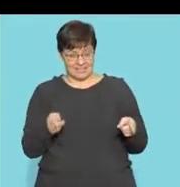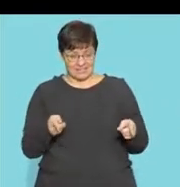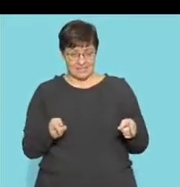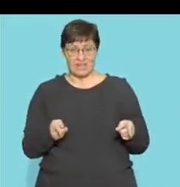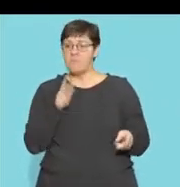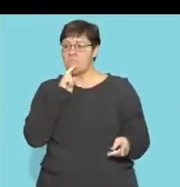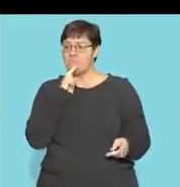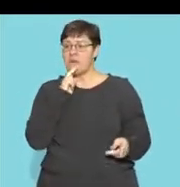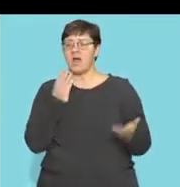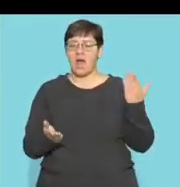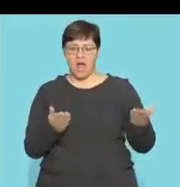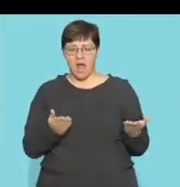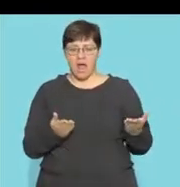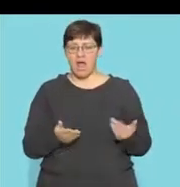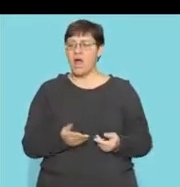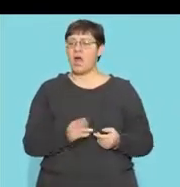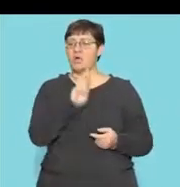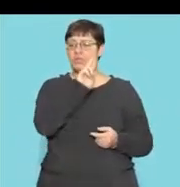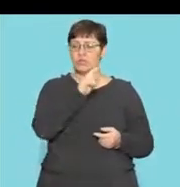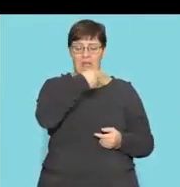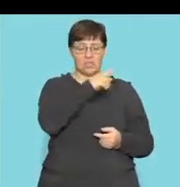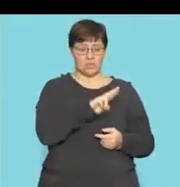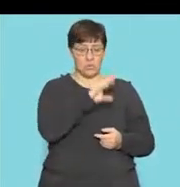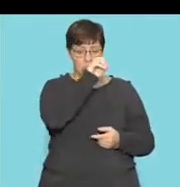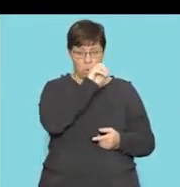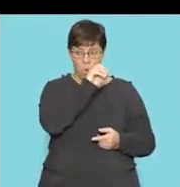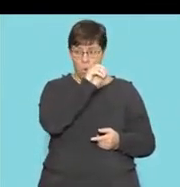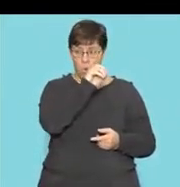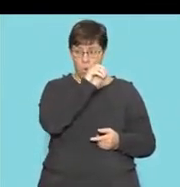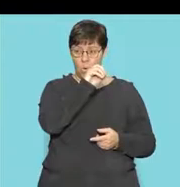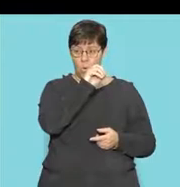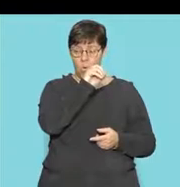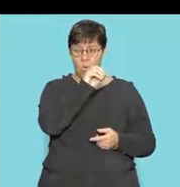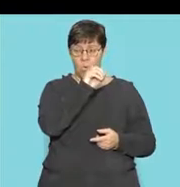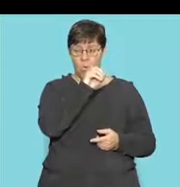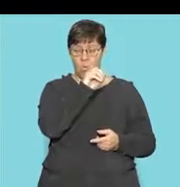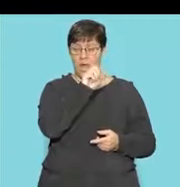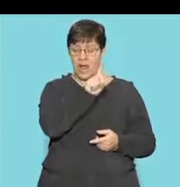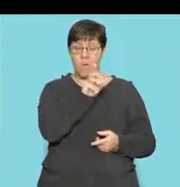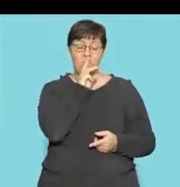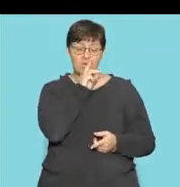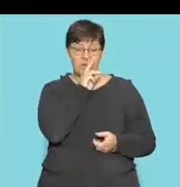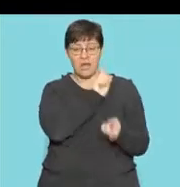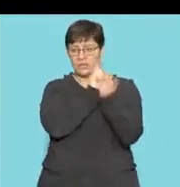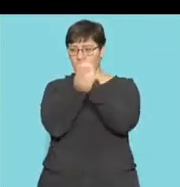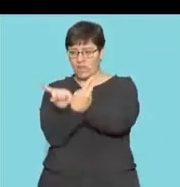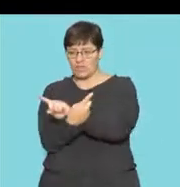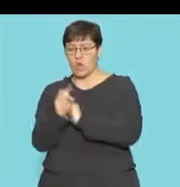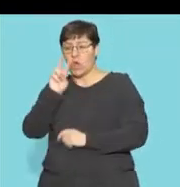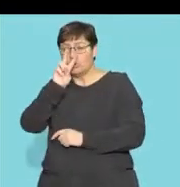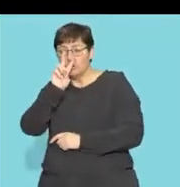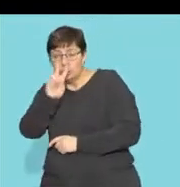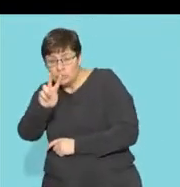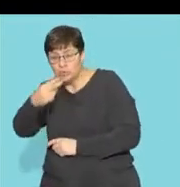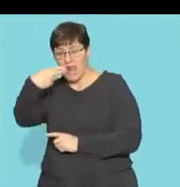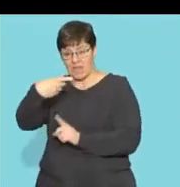you'll see the ratio of hydrogen to oxygen is 2 to 1. And so